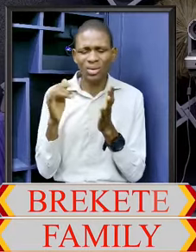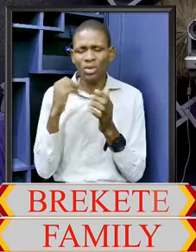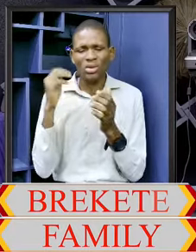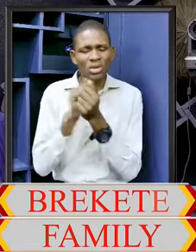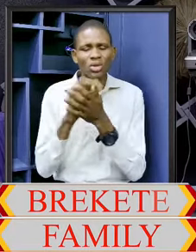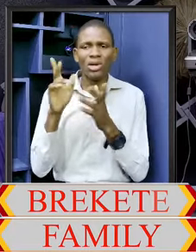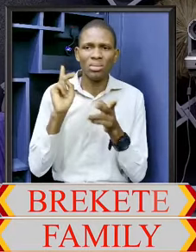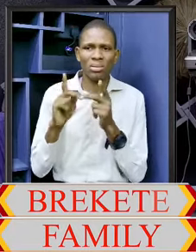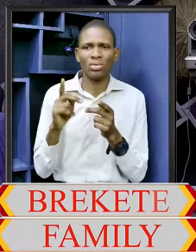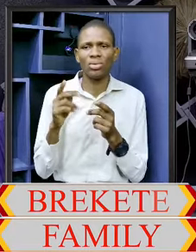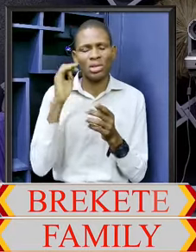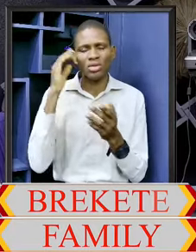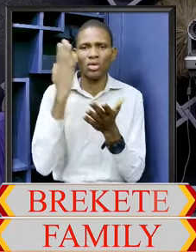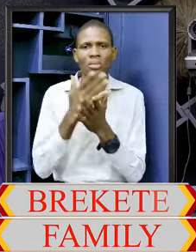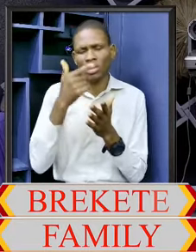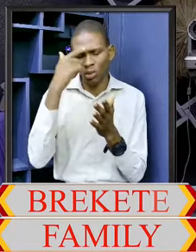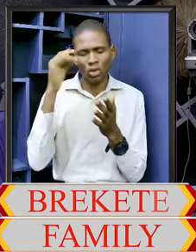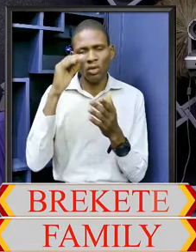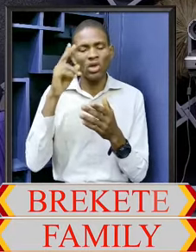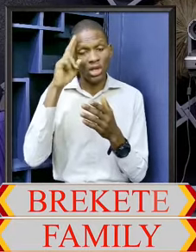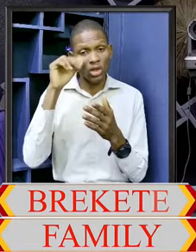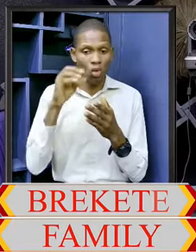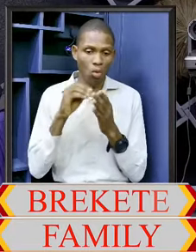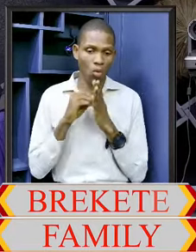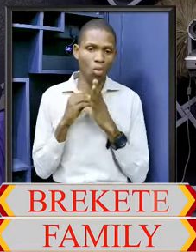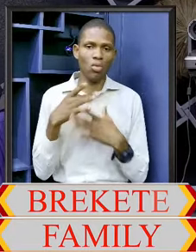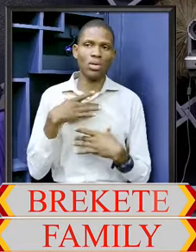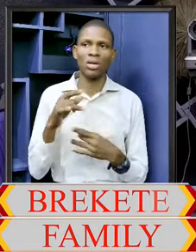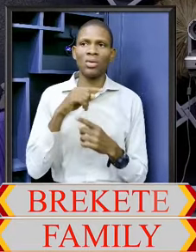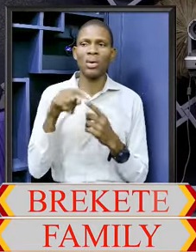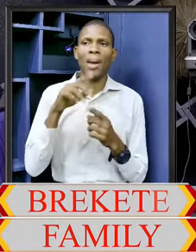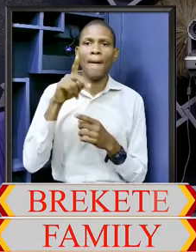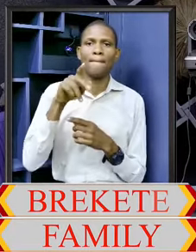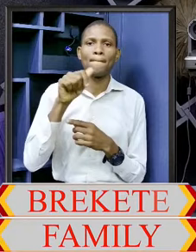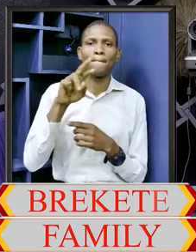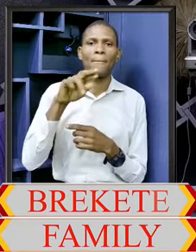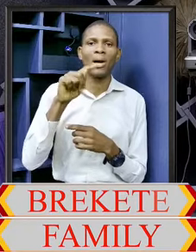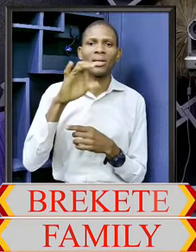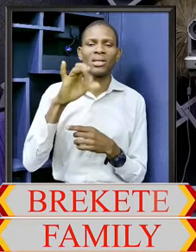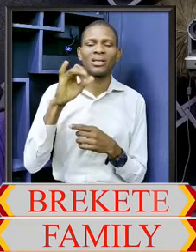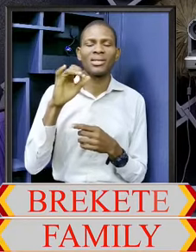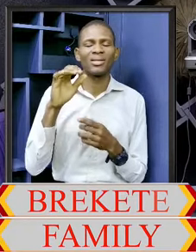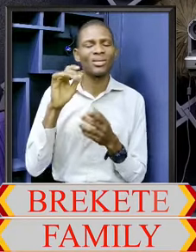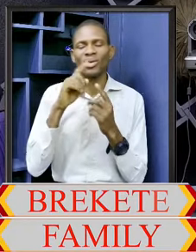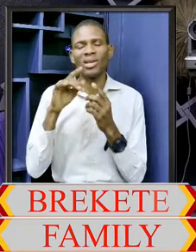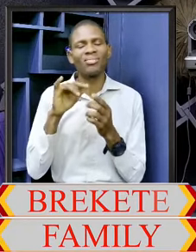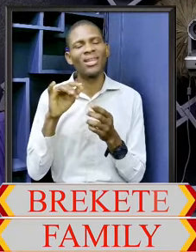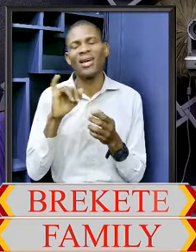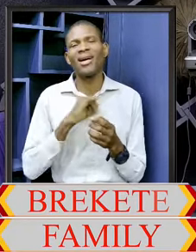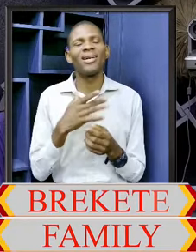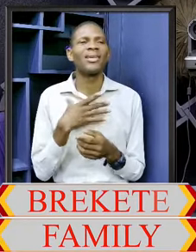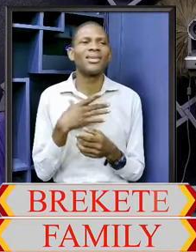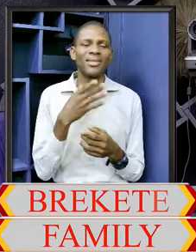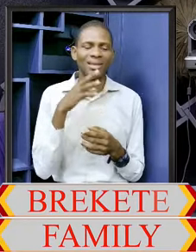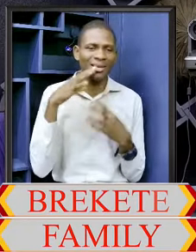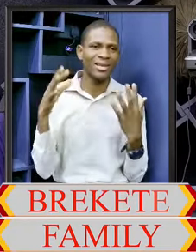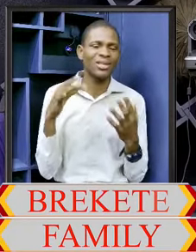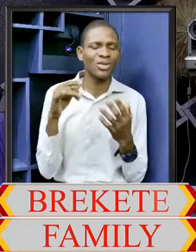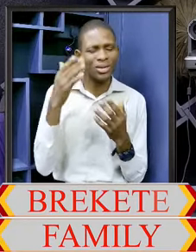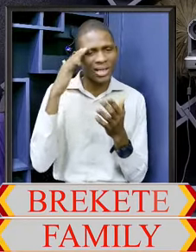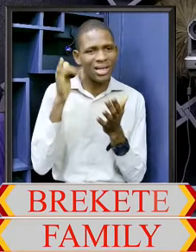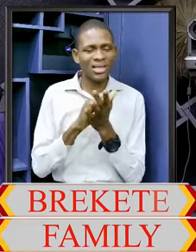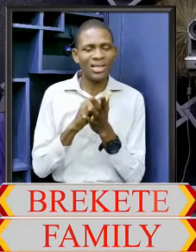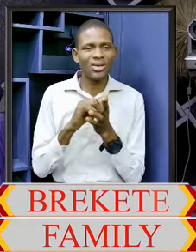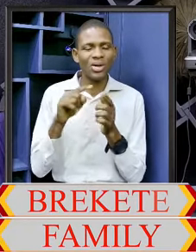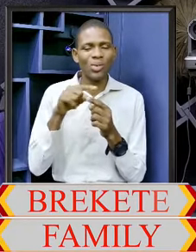interest. He quench them. So when Patrick talk, I laugh. I say, you know, say here, even that day, when you say